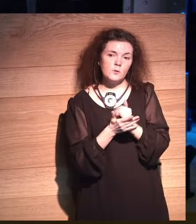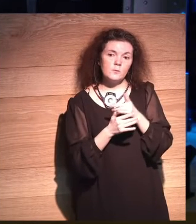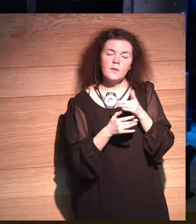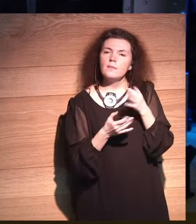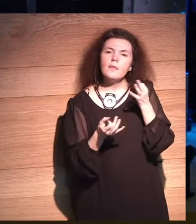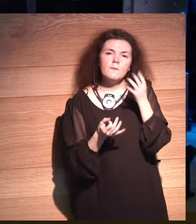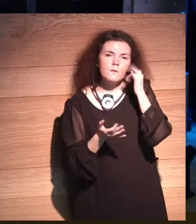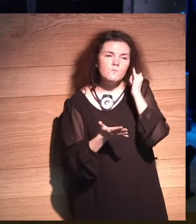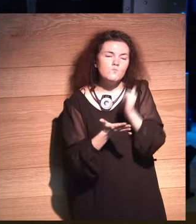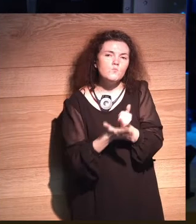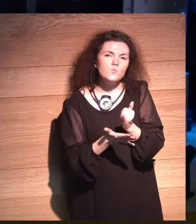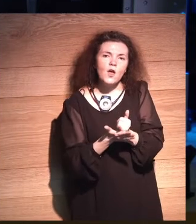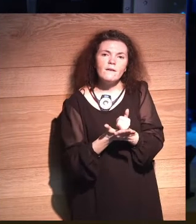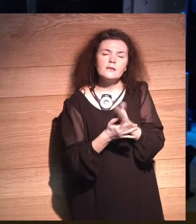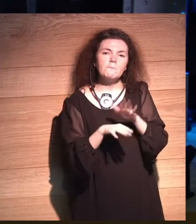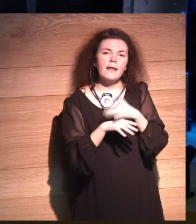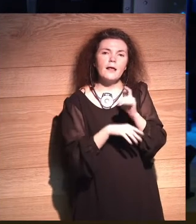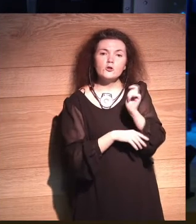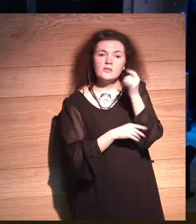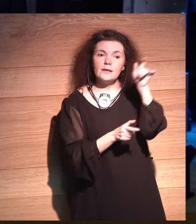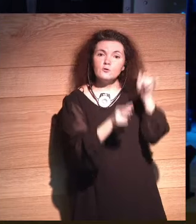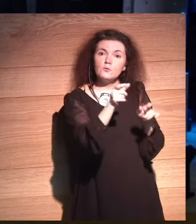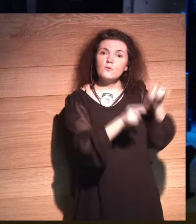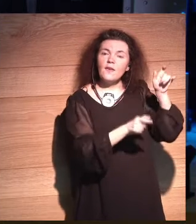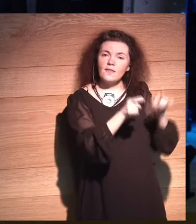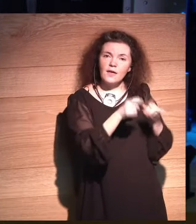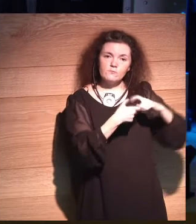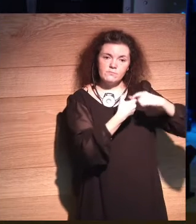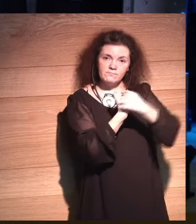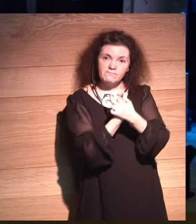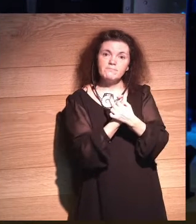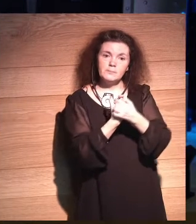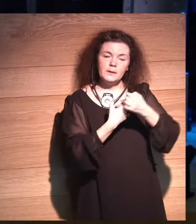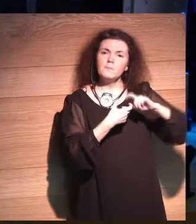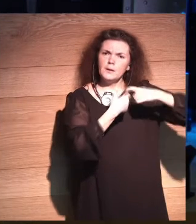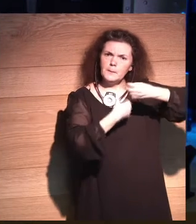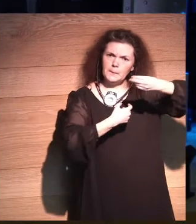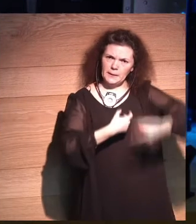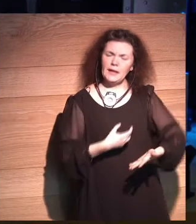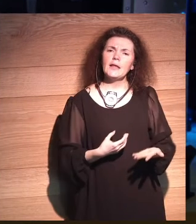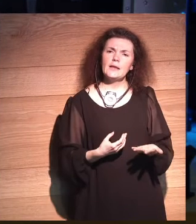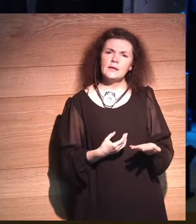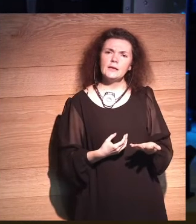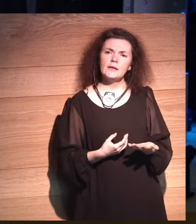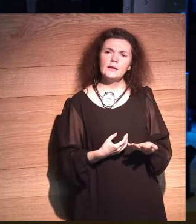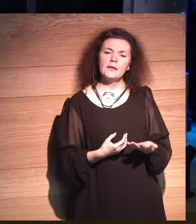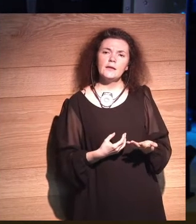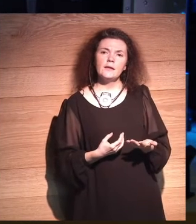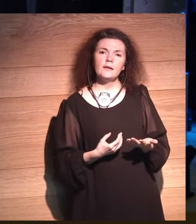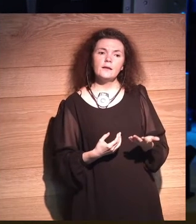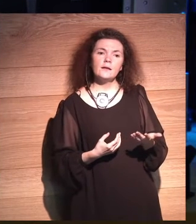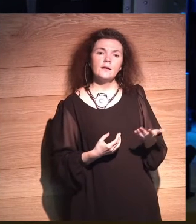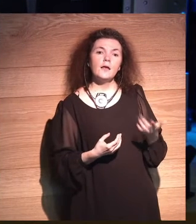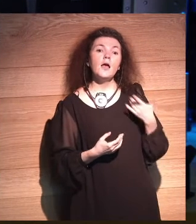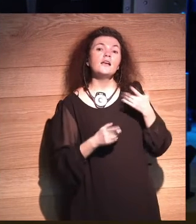is we can get people to engage, how we can get them to engage well, what will actually get government to listen to people, how we can